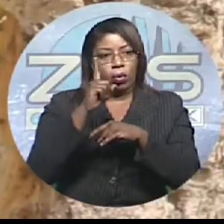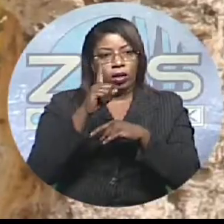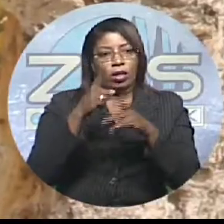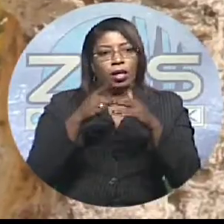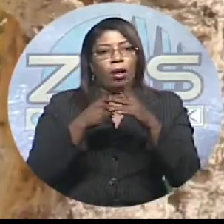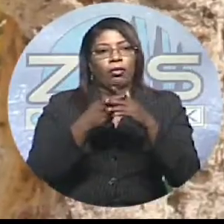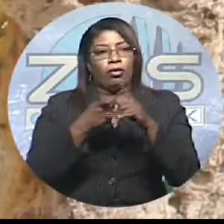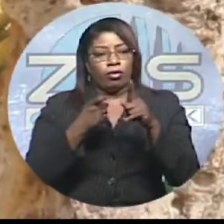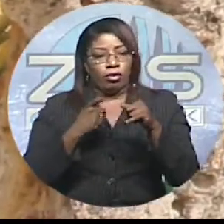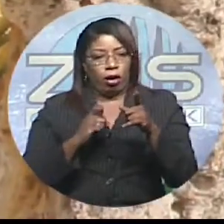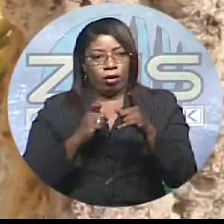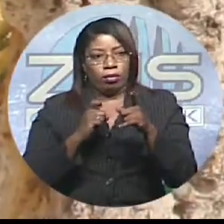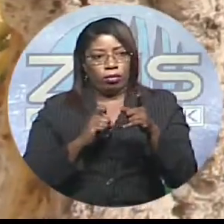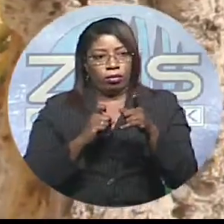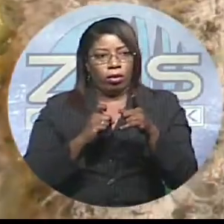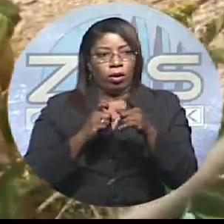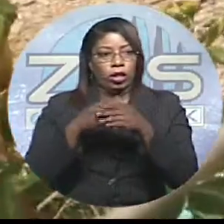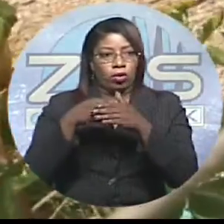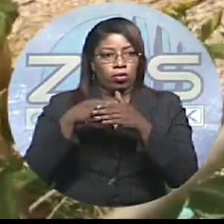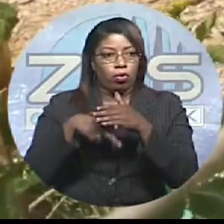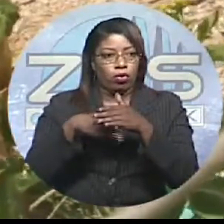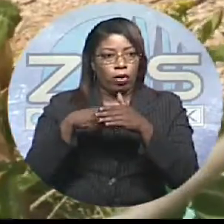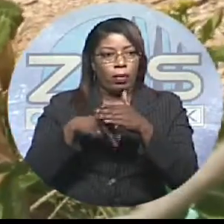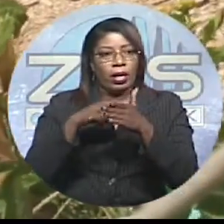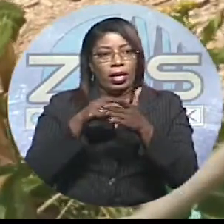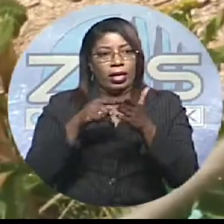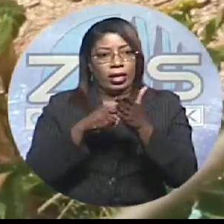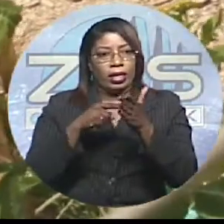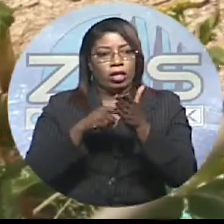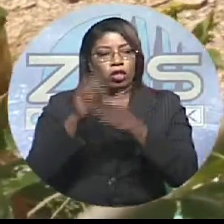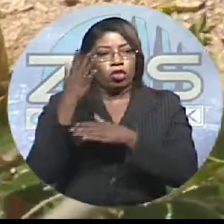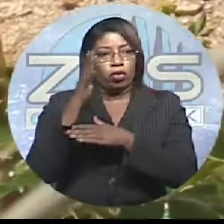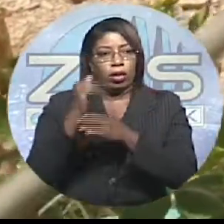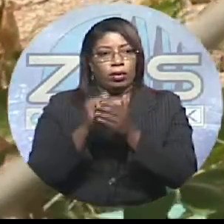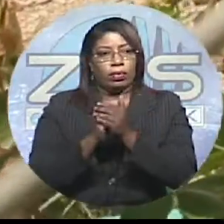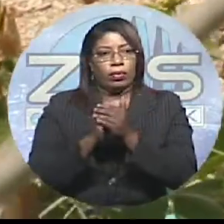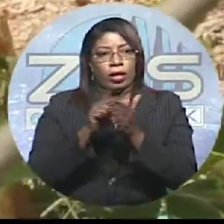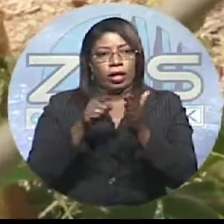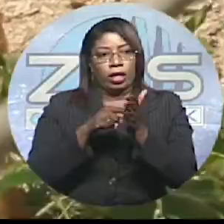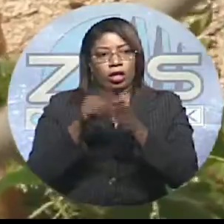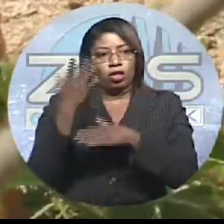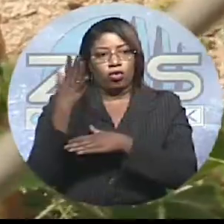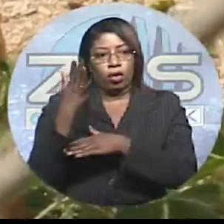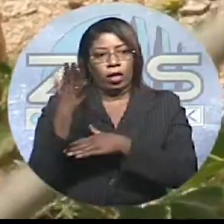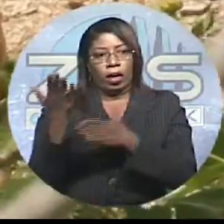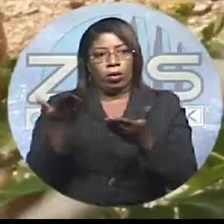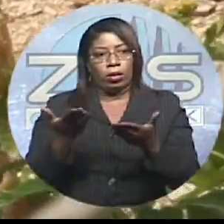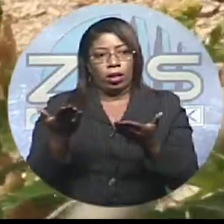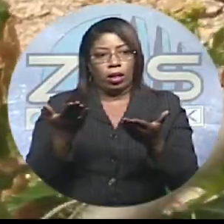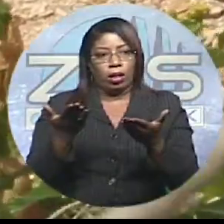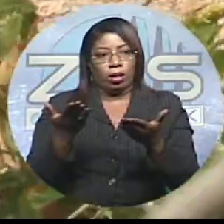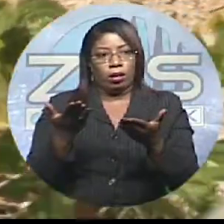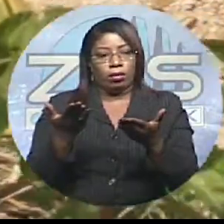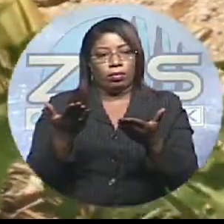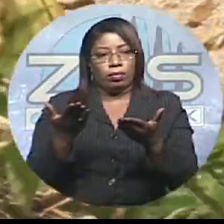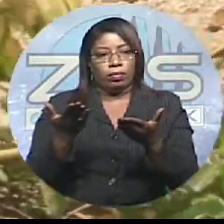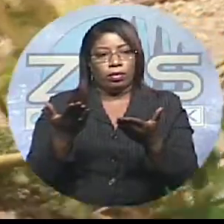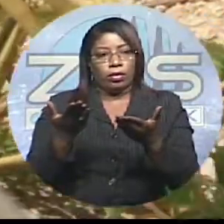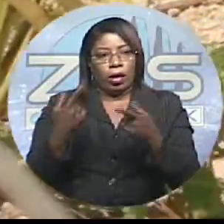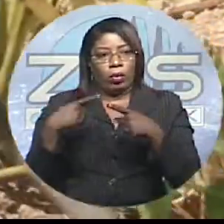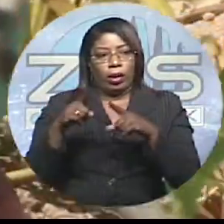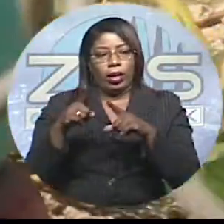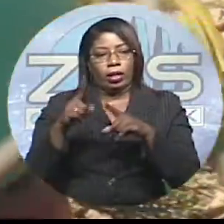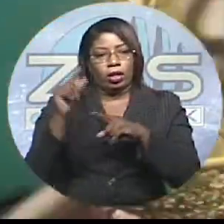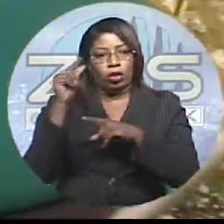tree. This tree has a lot of history, right? Yeah, this tree has been here. I attended Georgetown Primary, so I